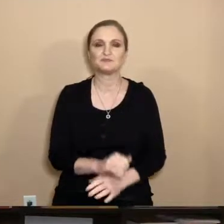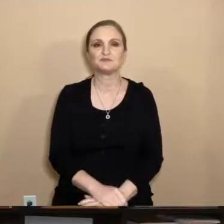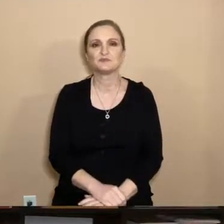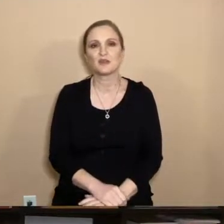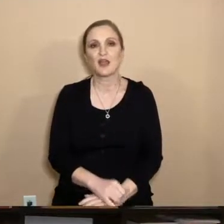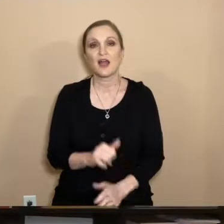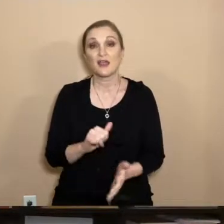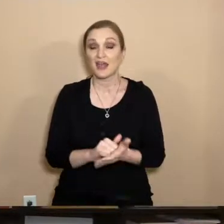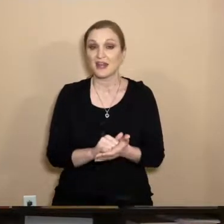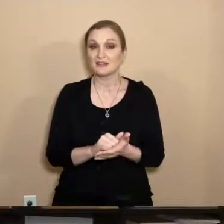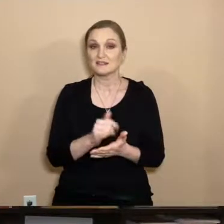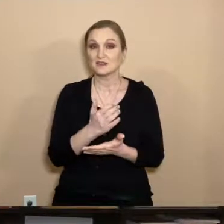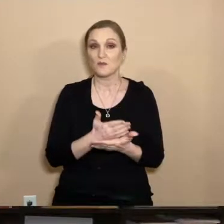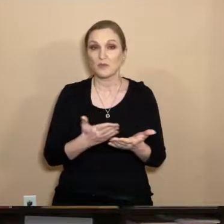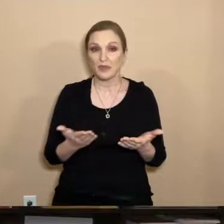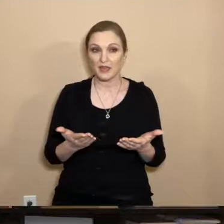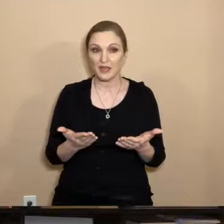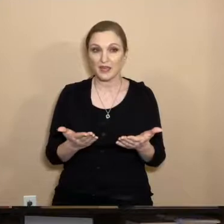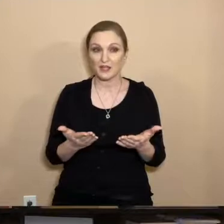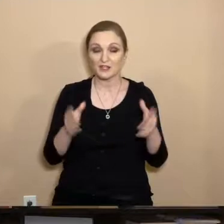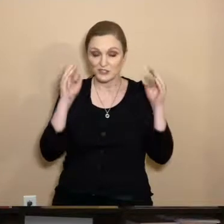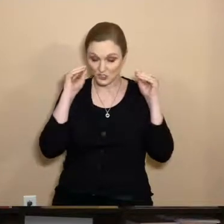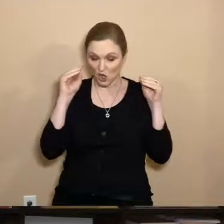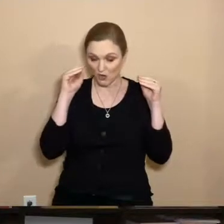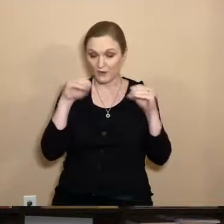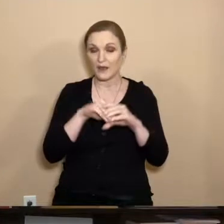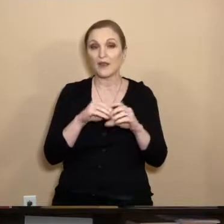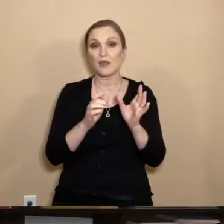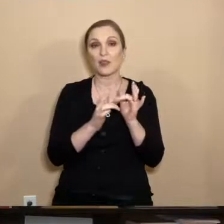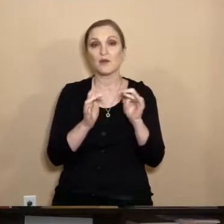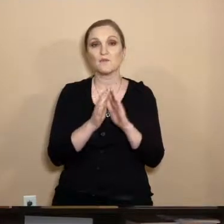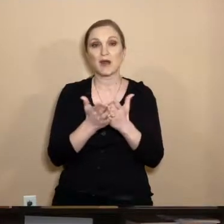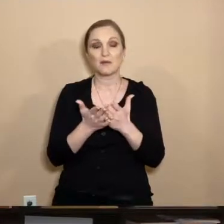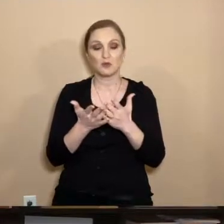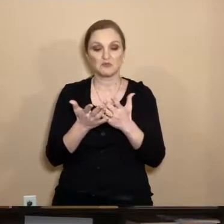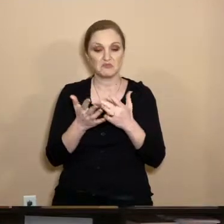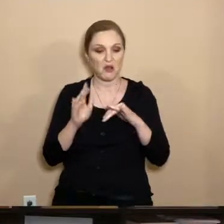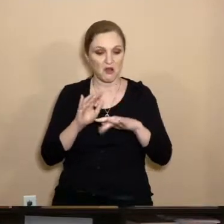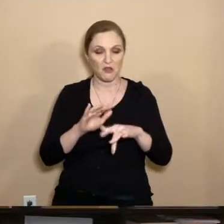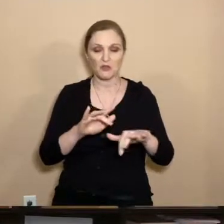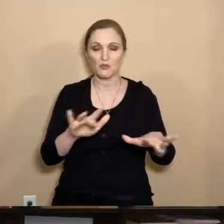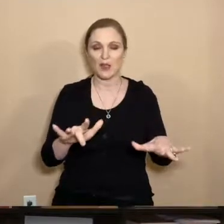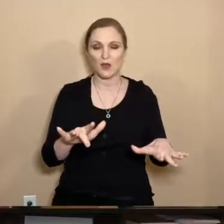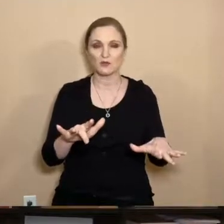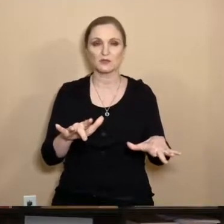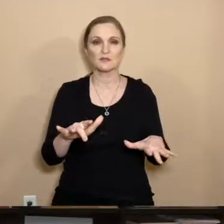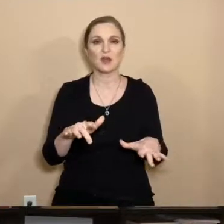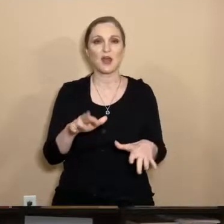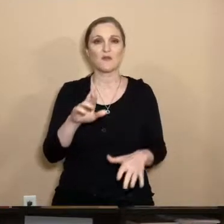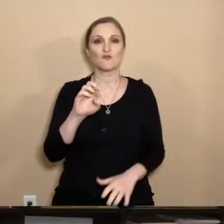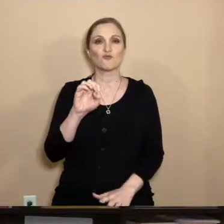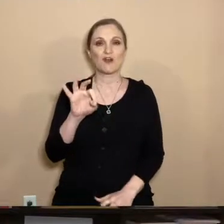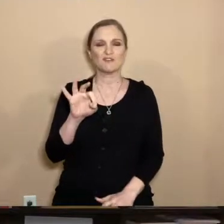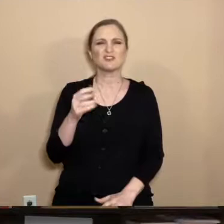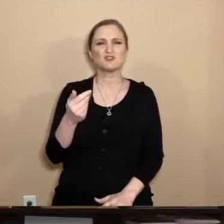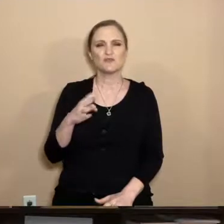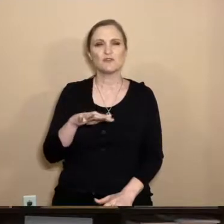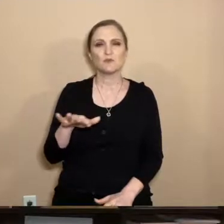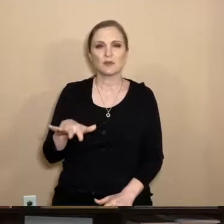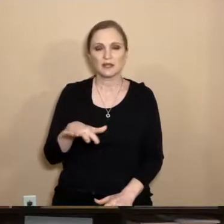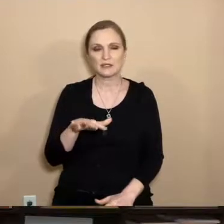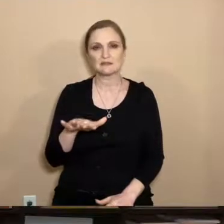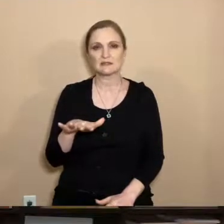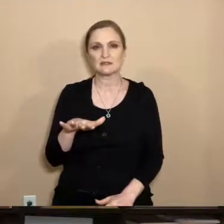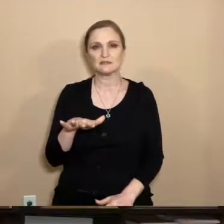a lesson that is taught throughout Scripture. I've got in the notes, I've got reference to a couple of places